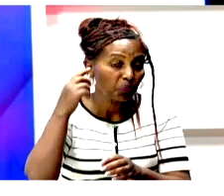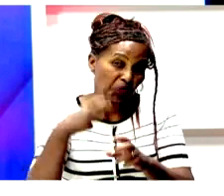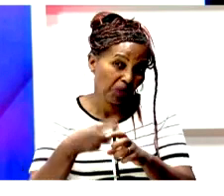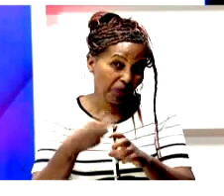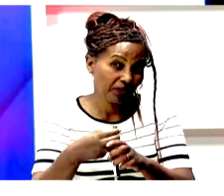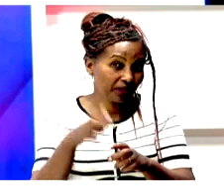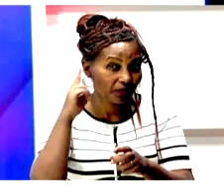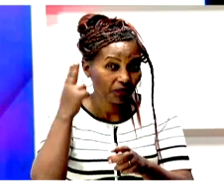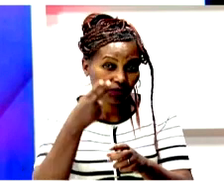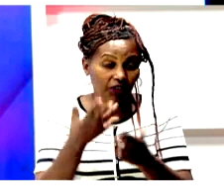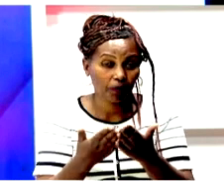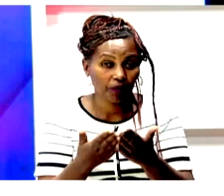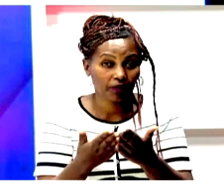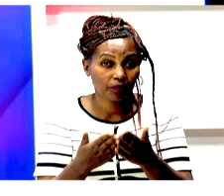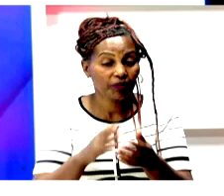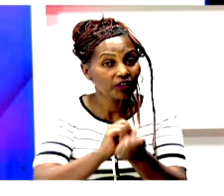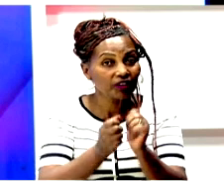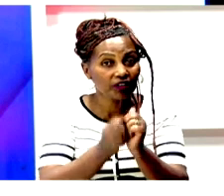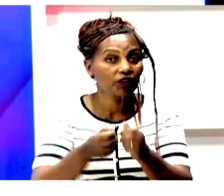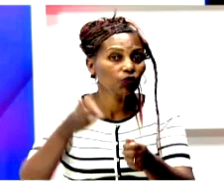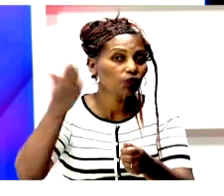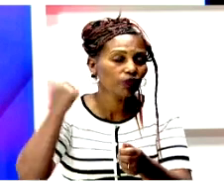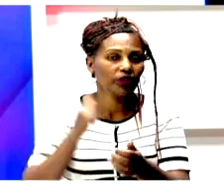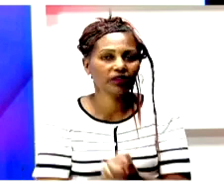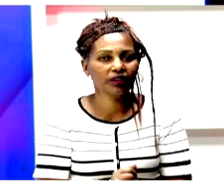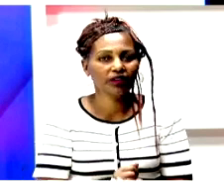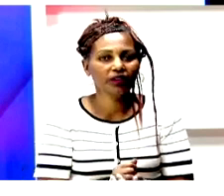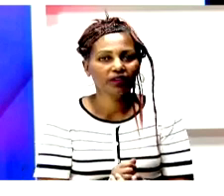perfect. Okay, look at the second example.